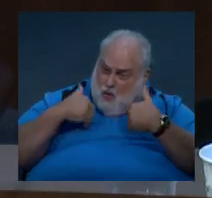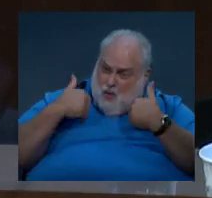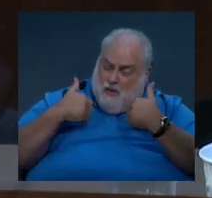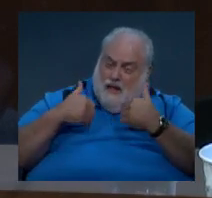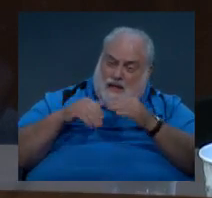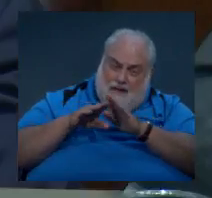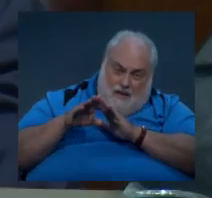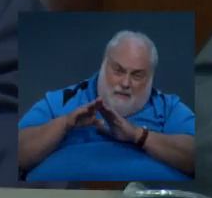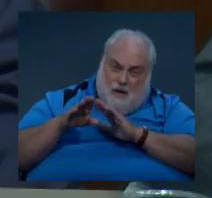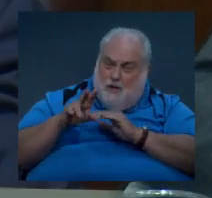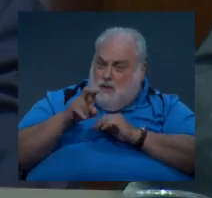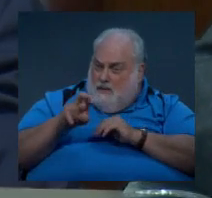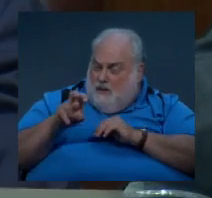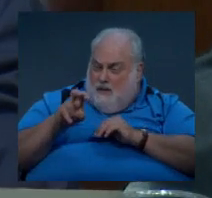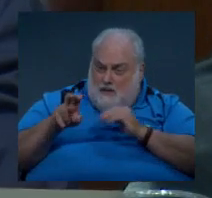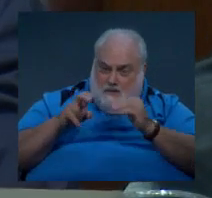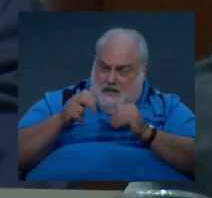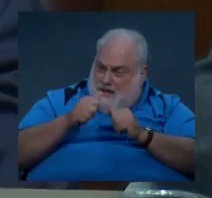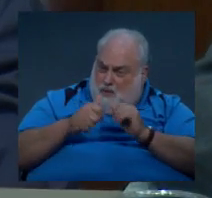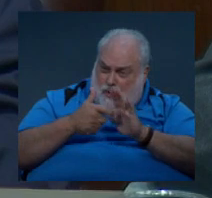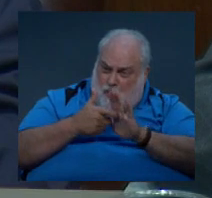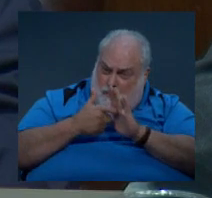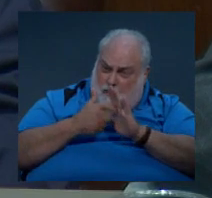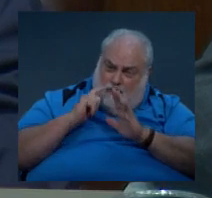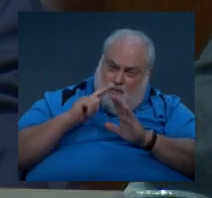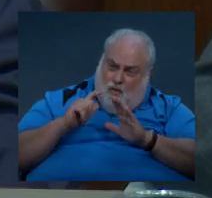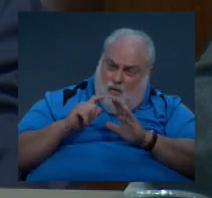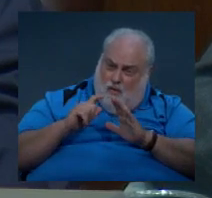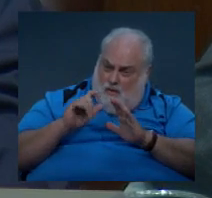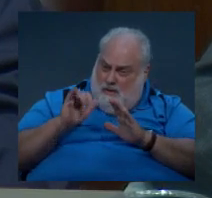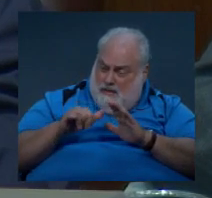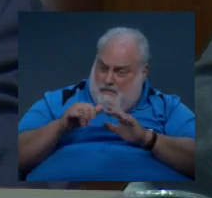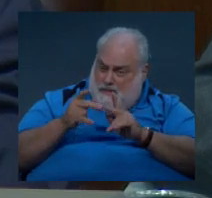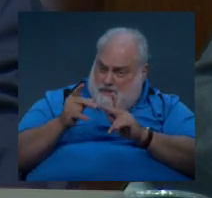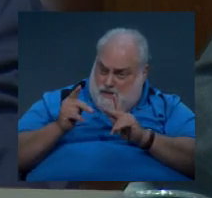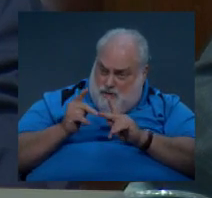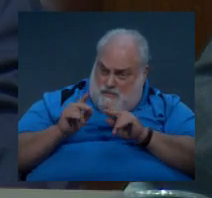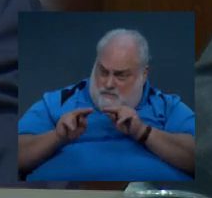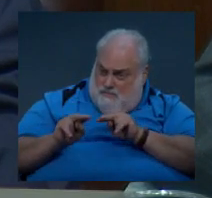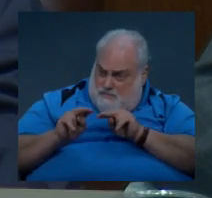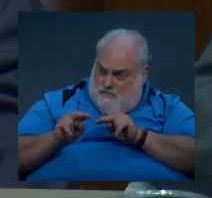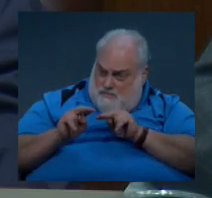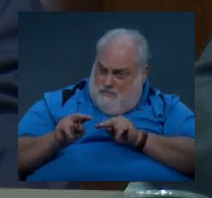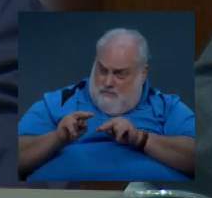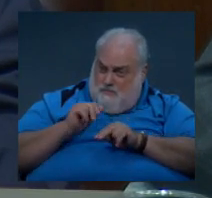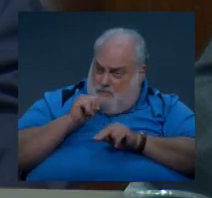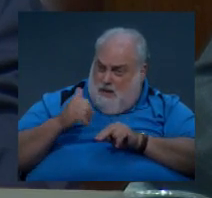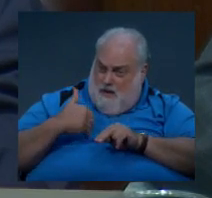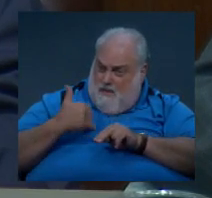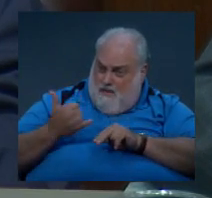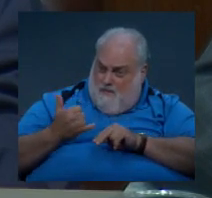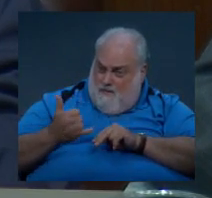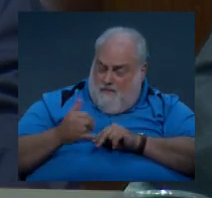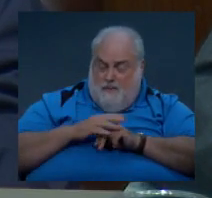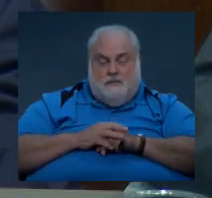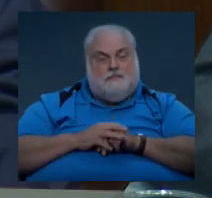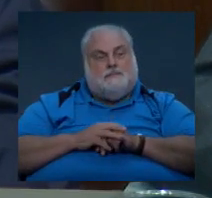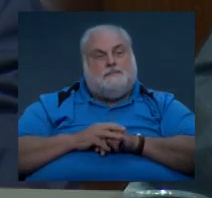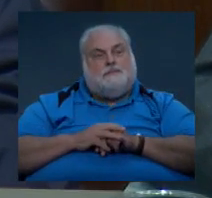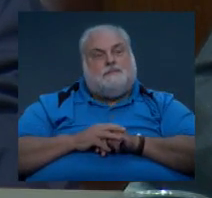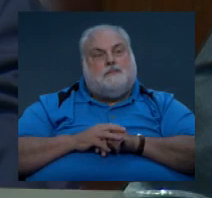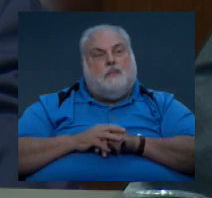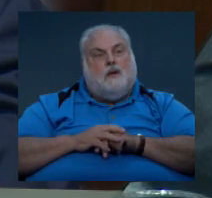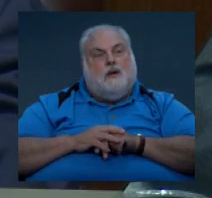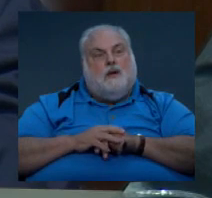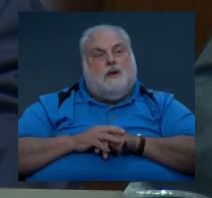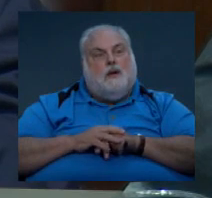development, transition to adulthood? I mean, there's any kind of requirement or criteria that we're looking for that we don't have right now?